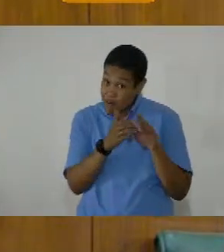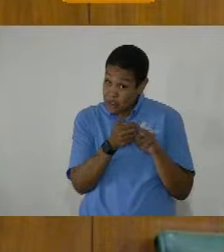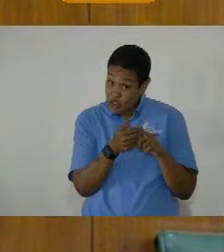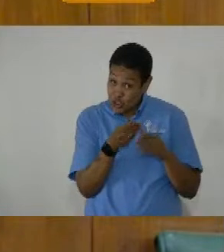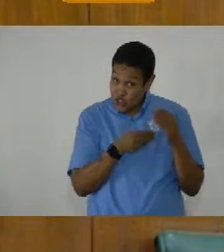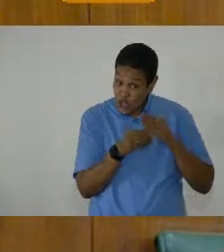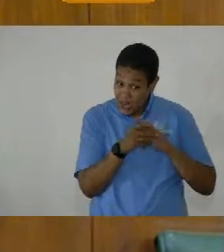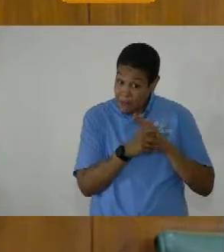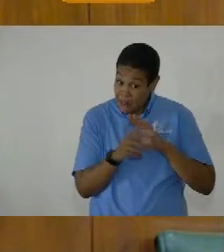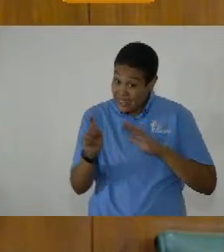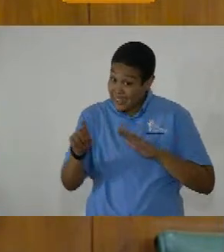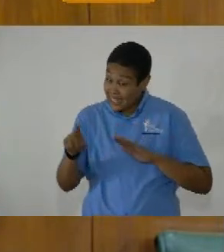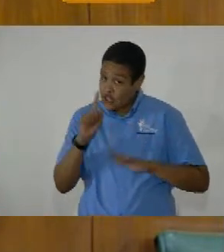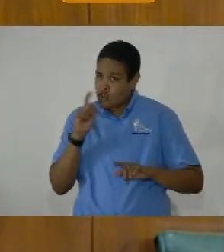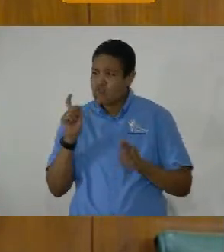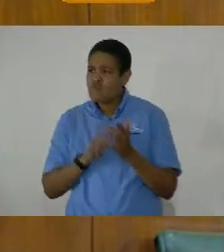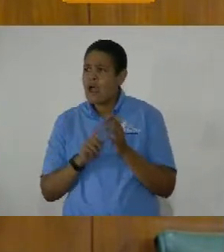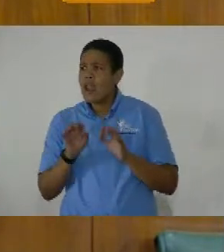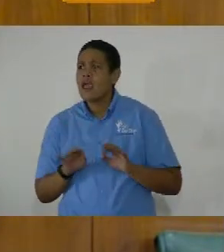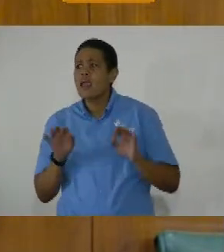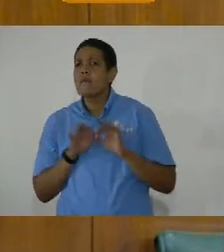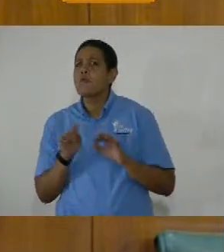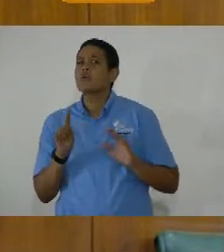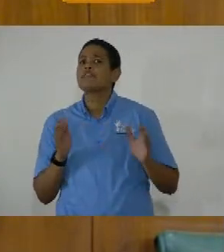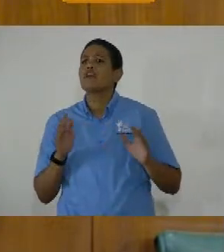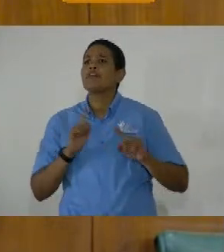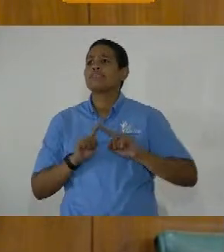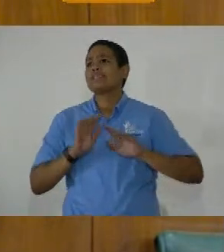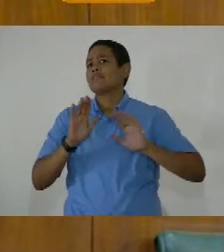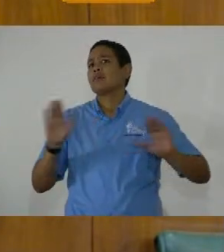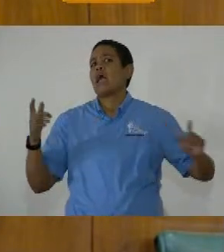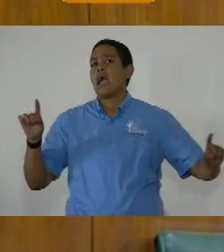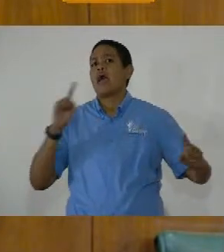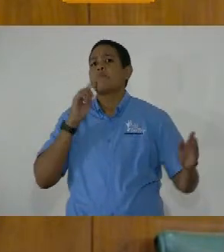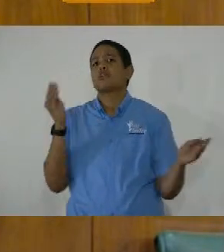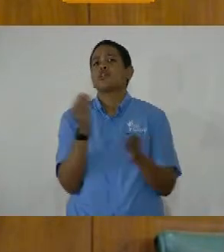the importance of services as a